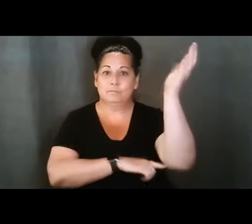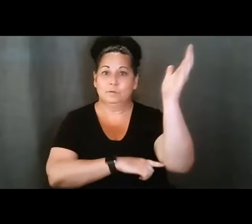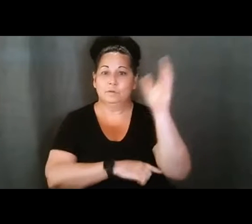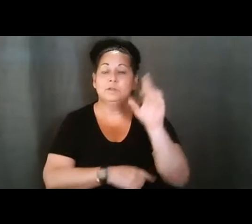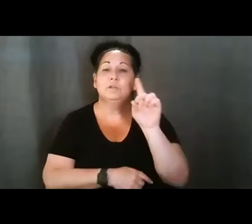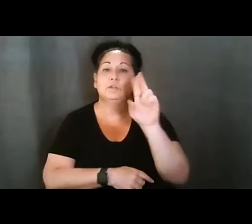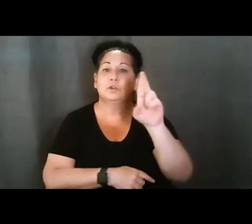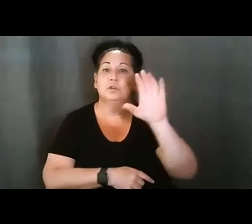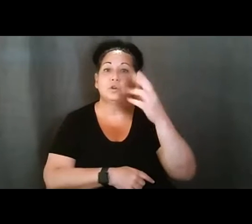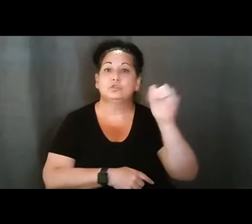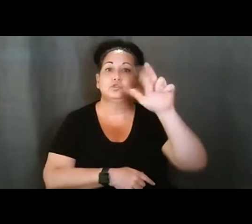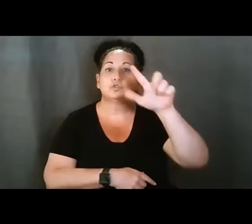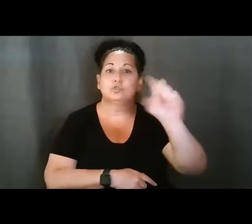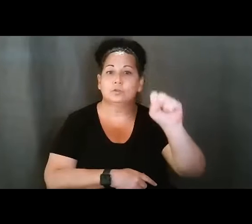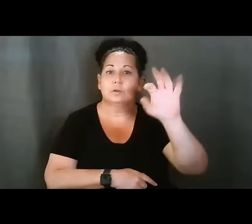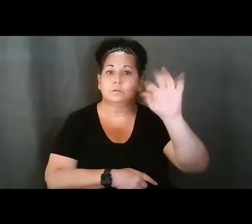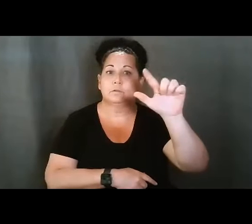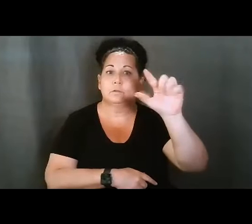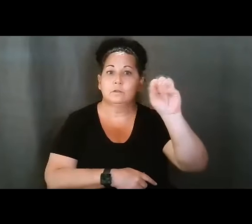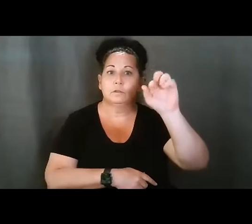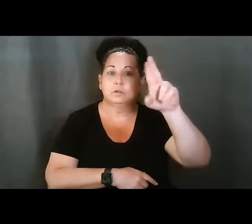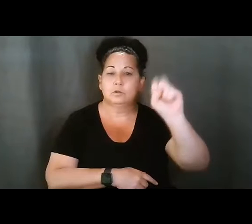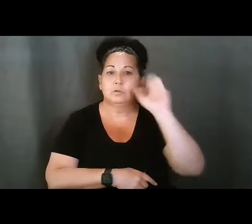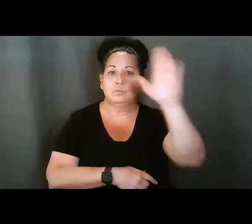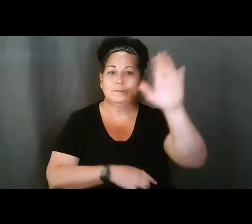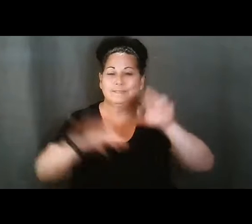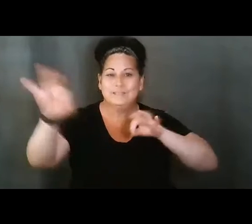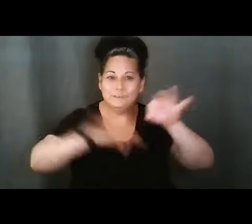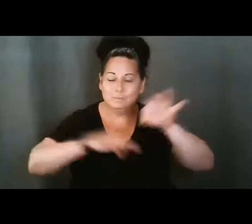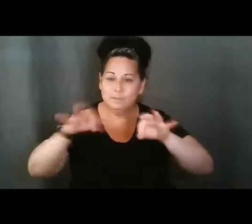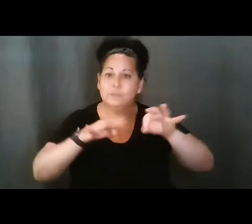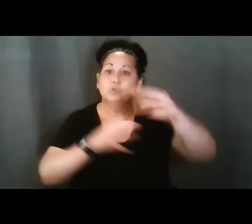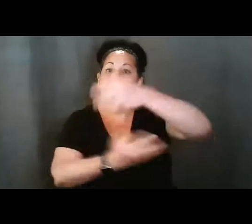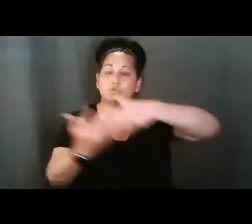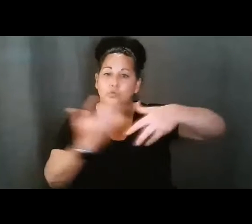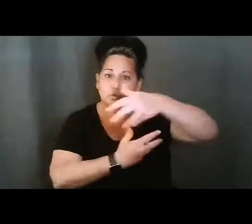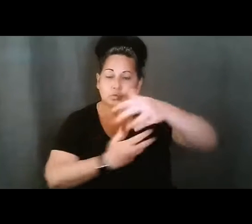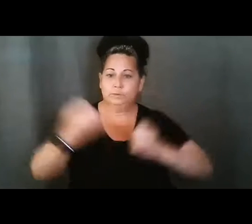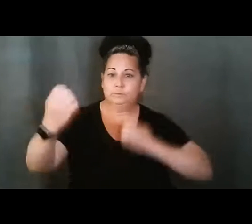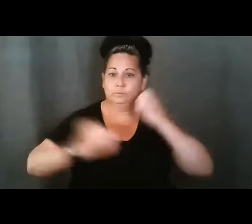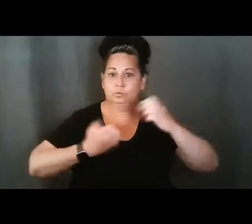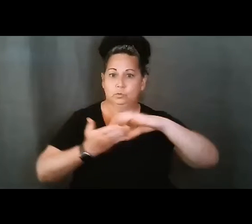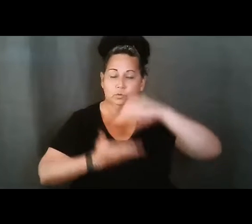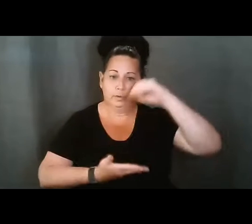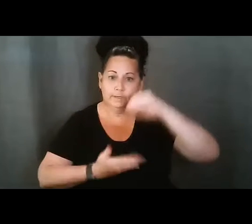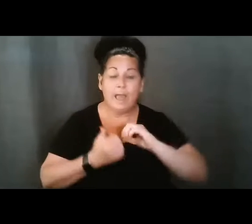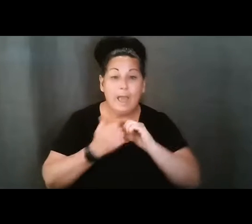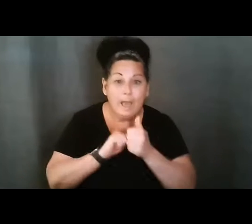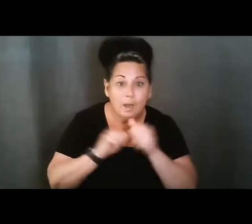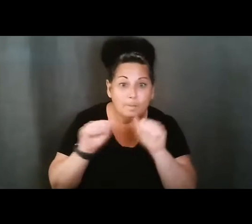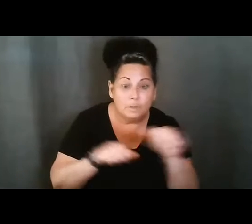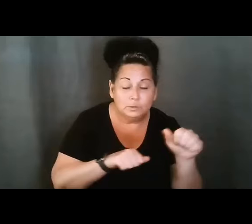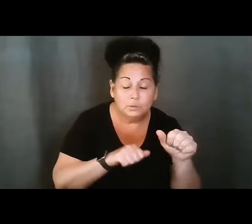will define social emotional learning, discuss the importance of parents adding to their toolbox